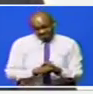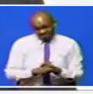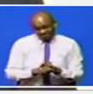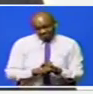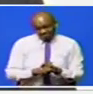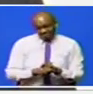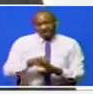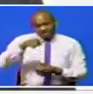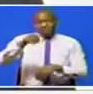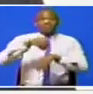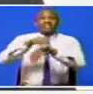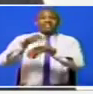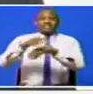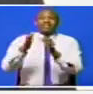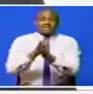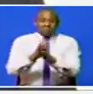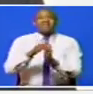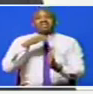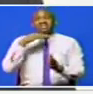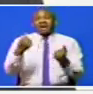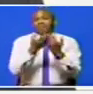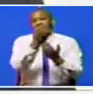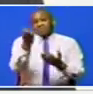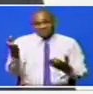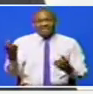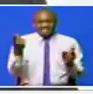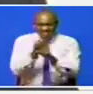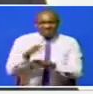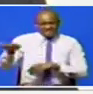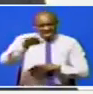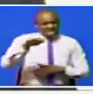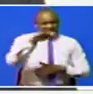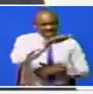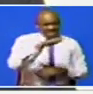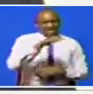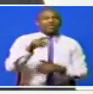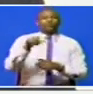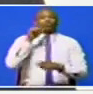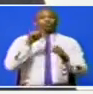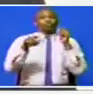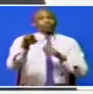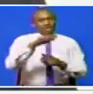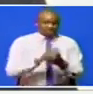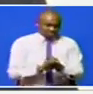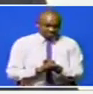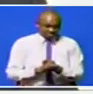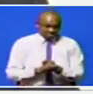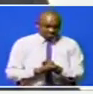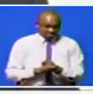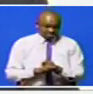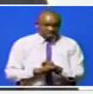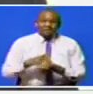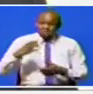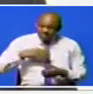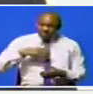They dispatched merchants of death to carefully selected parts of the country. The people are